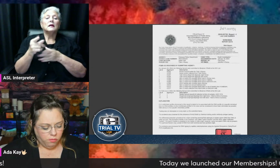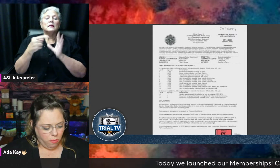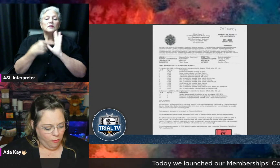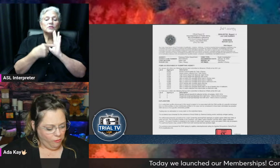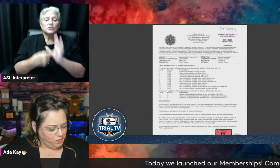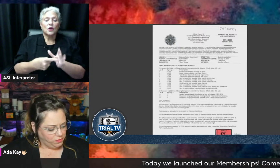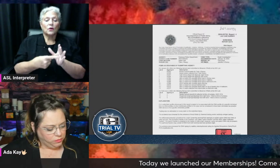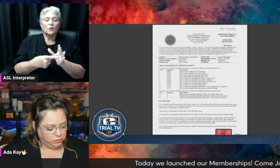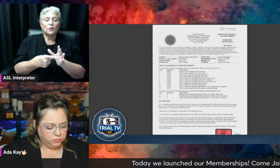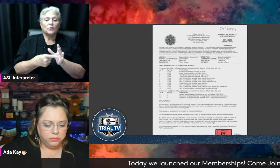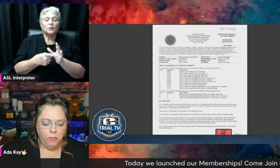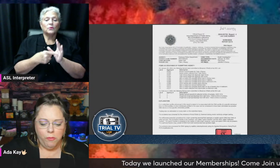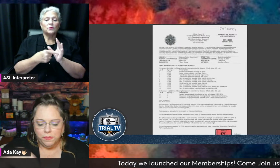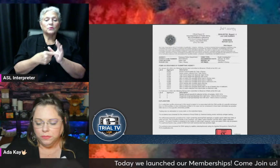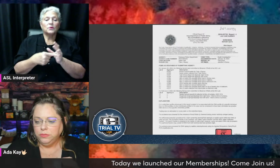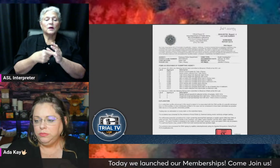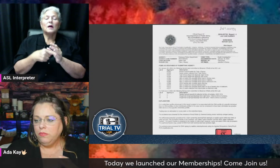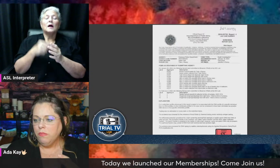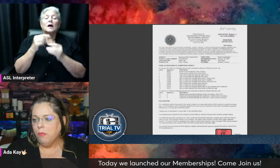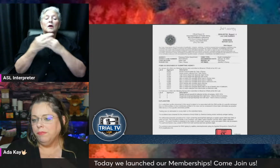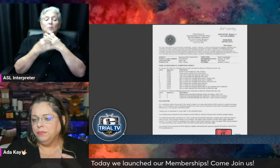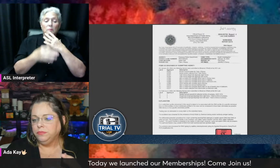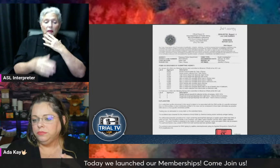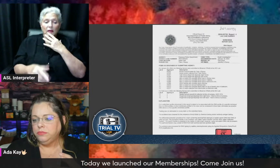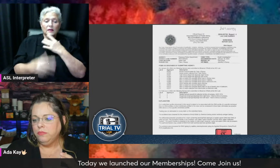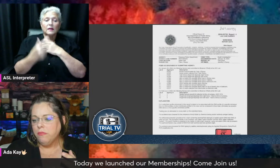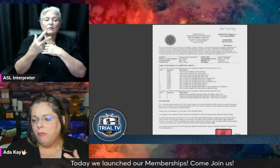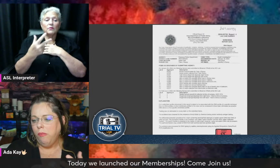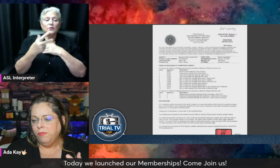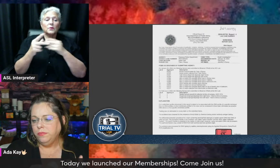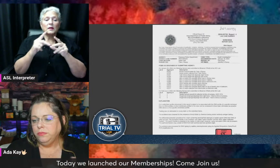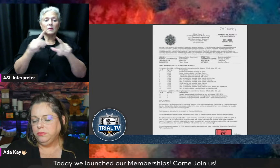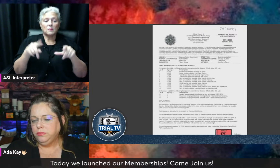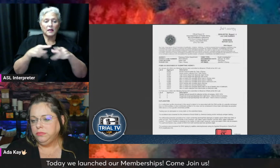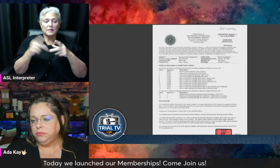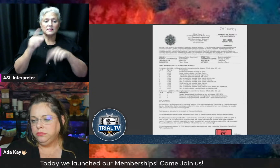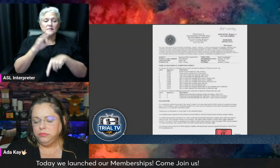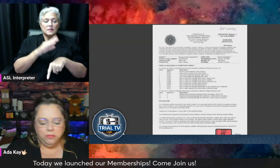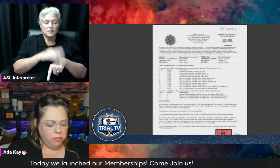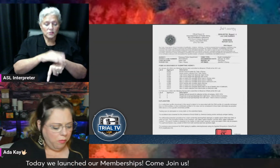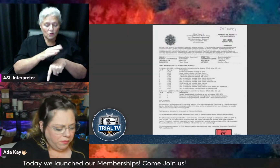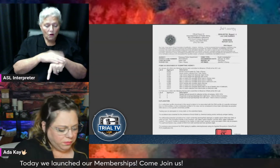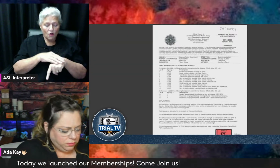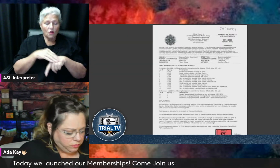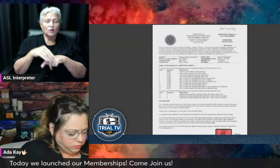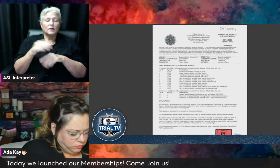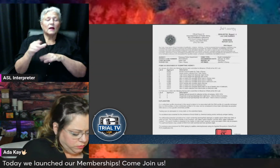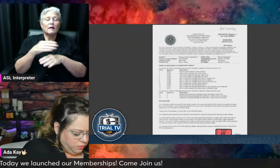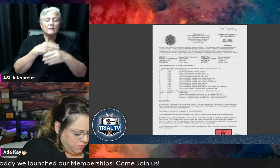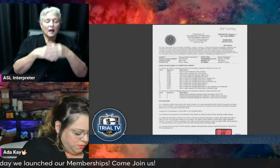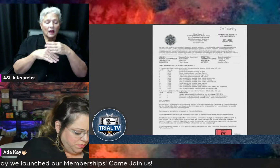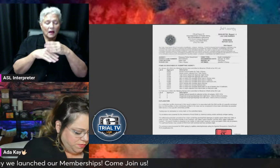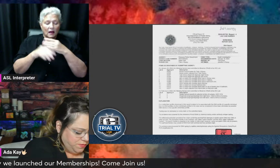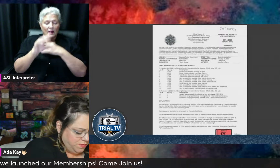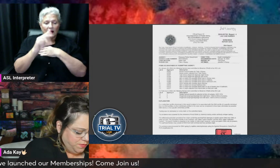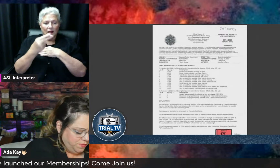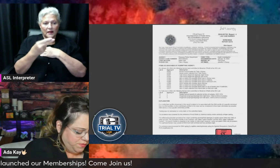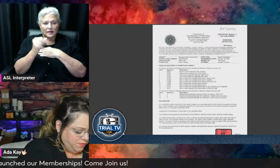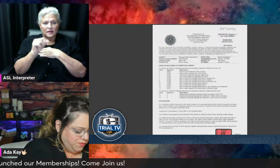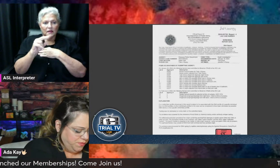of blood on 3 areas on the handle of the hatchet. Did you do that screening for blood or did someone else? I